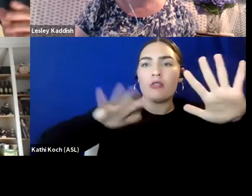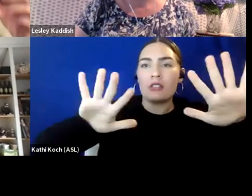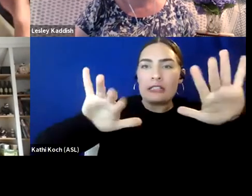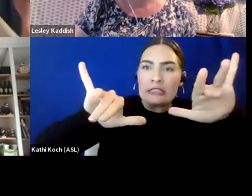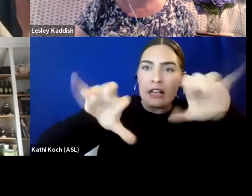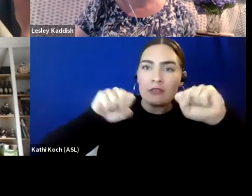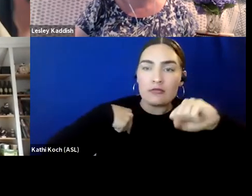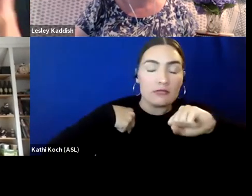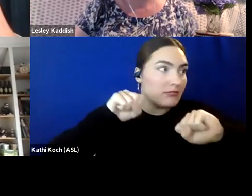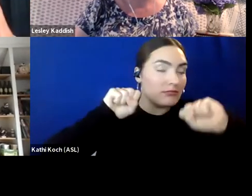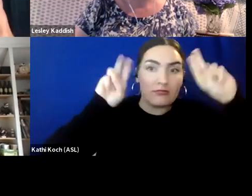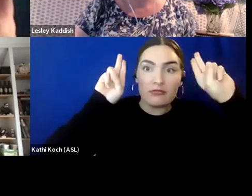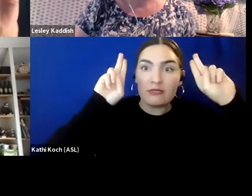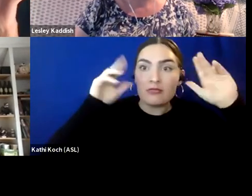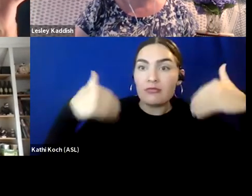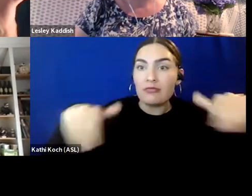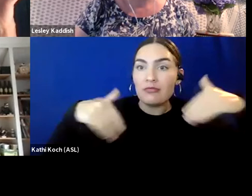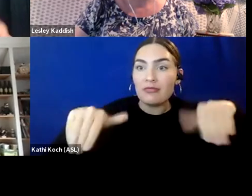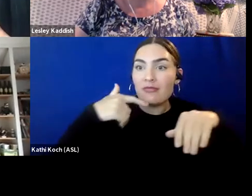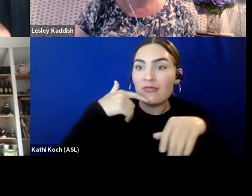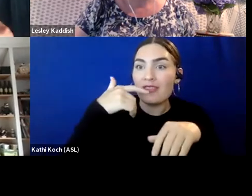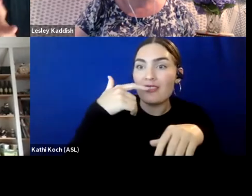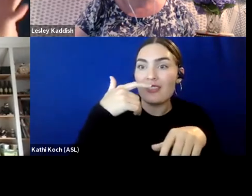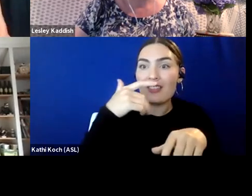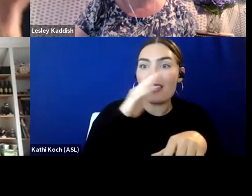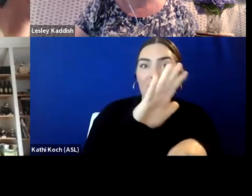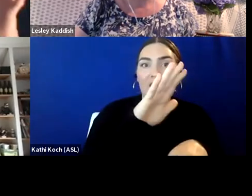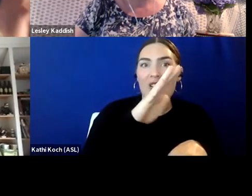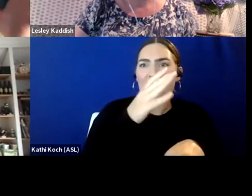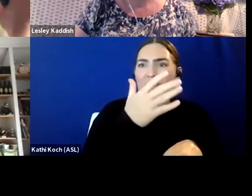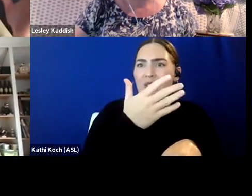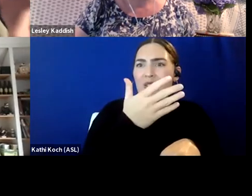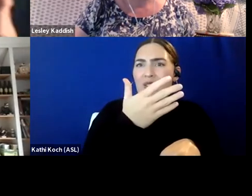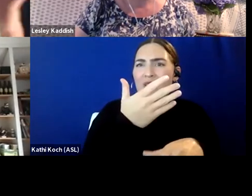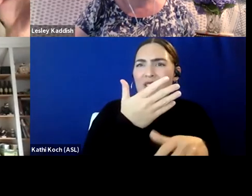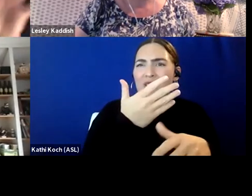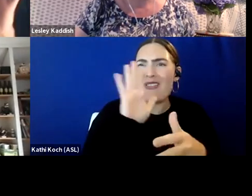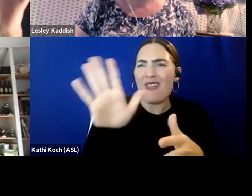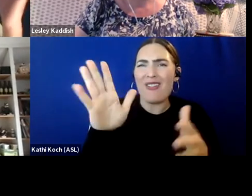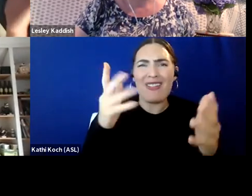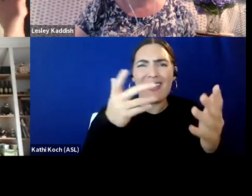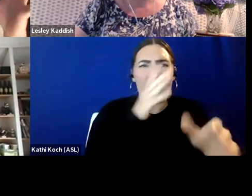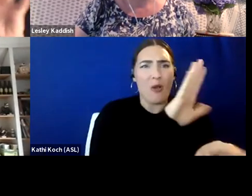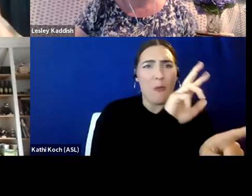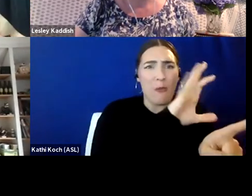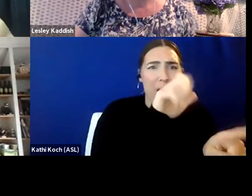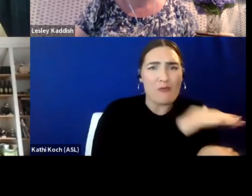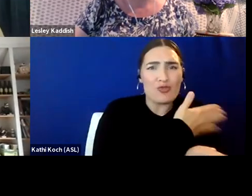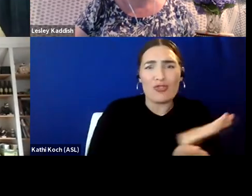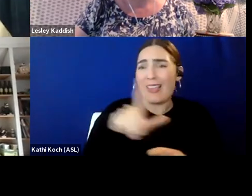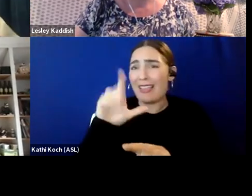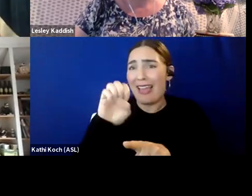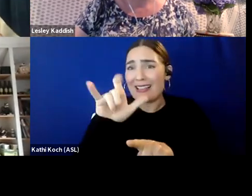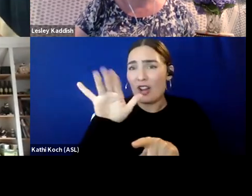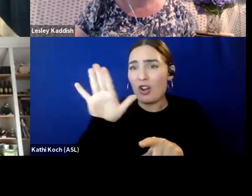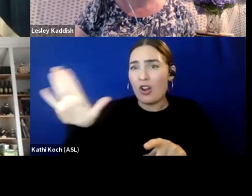between Rebecca's music and Lesley's hearing, you know, because these folks, these Rebecca and Lesley's, their